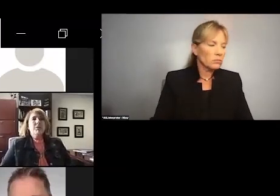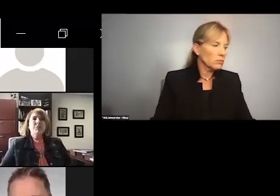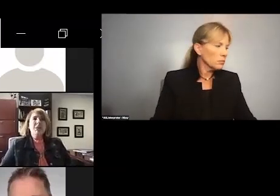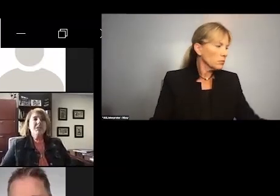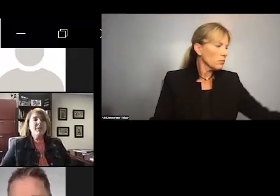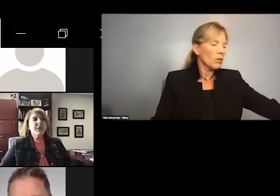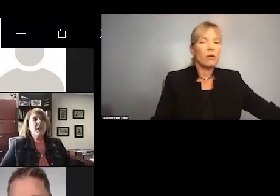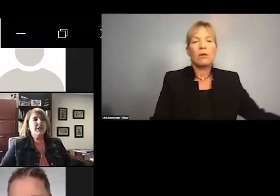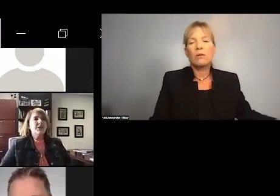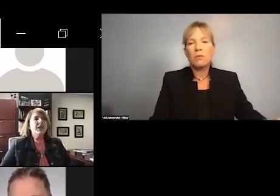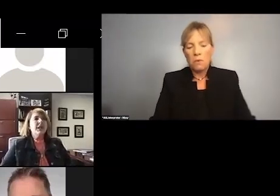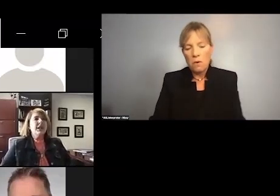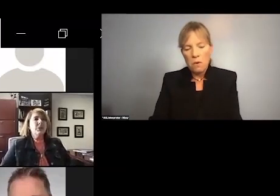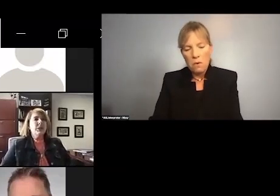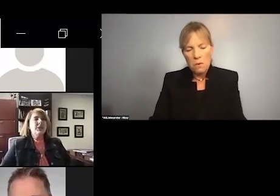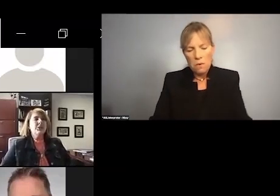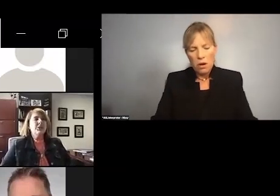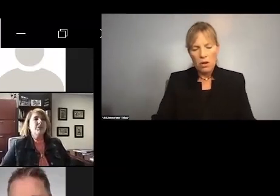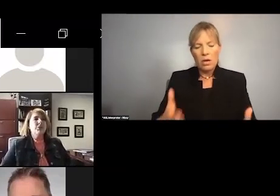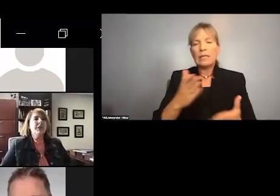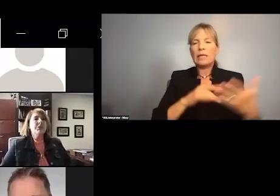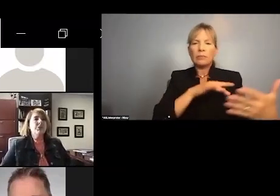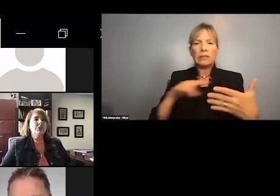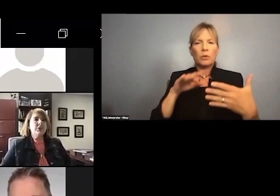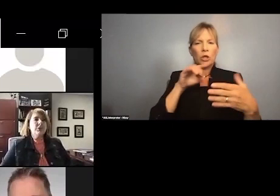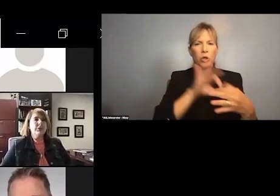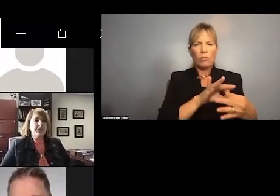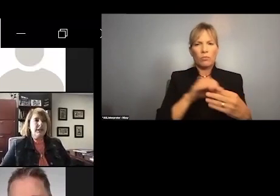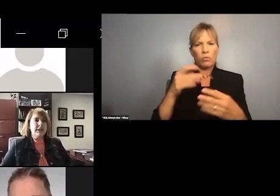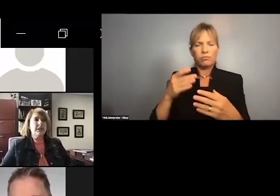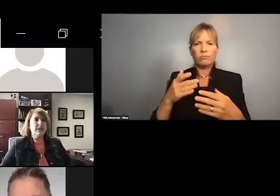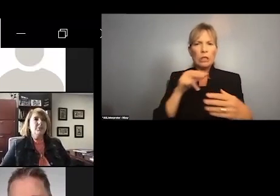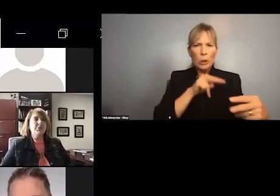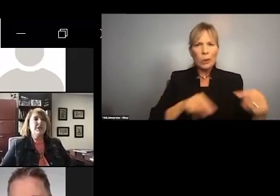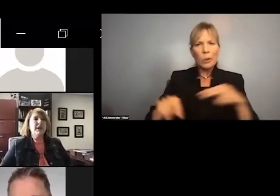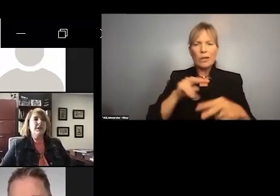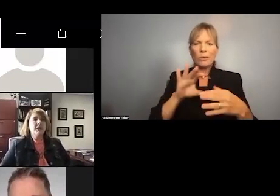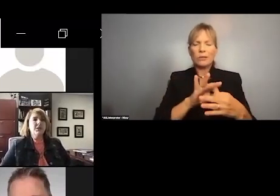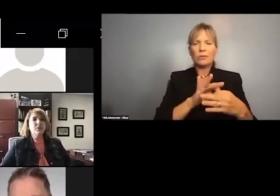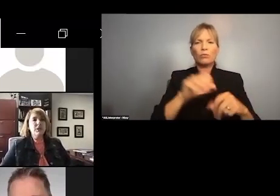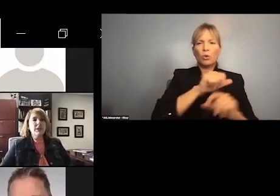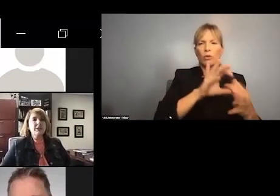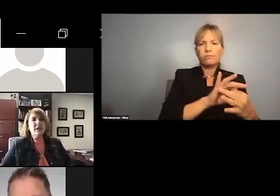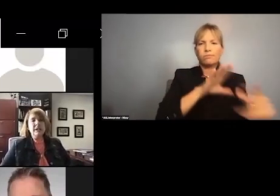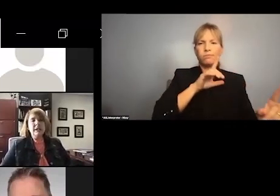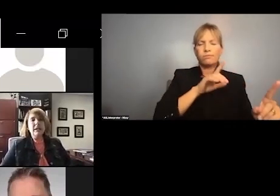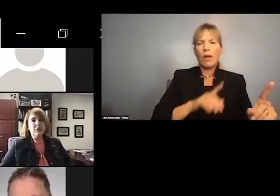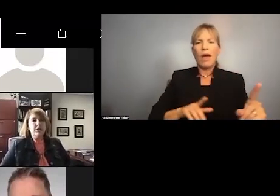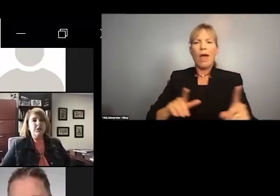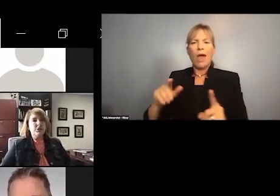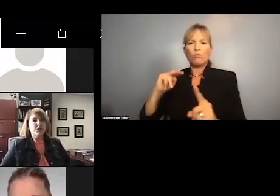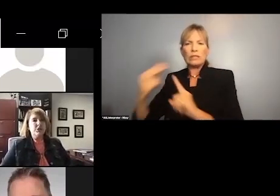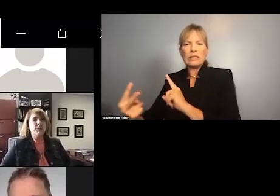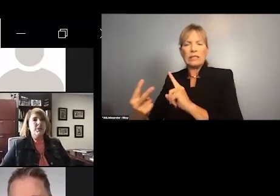And so there have been some studies looking at the relationship between social disconnectedness and perceived isolation. It really is